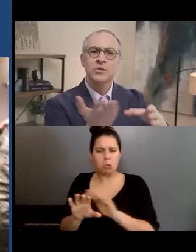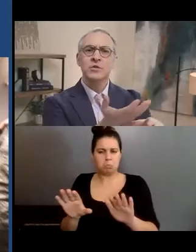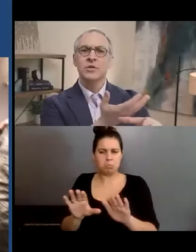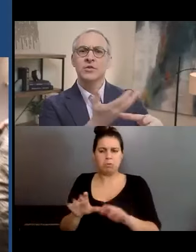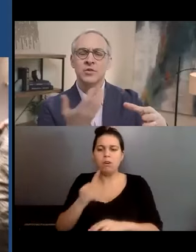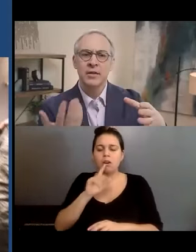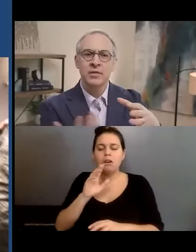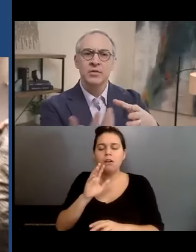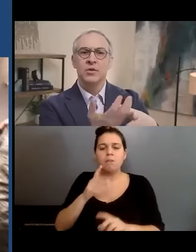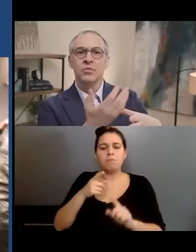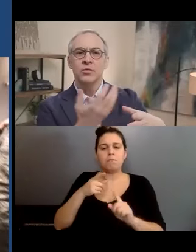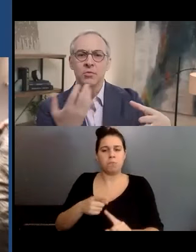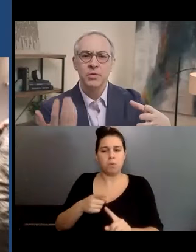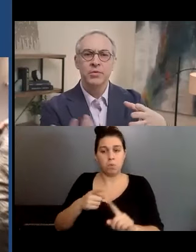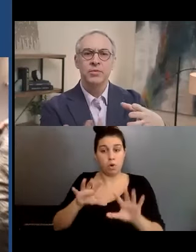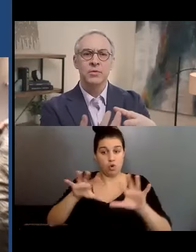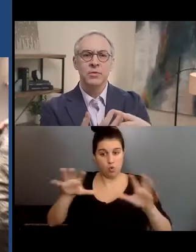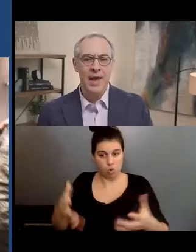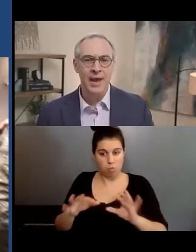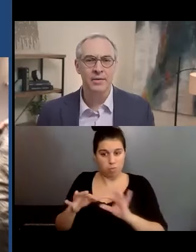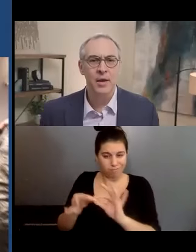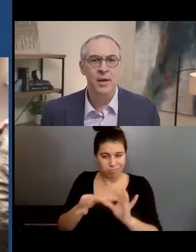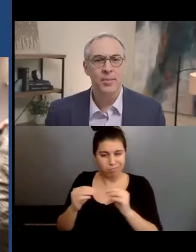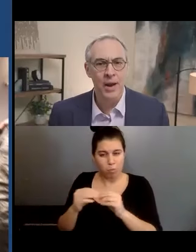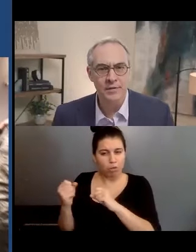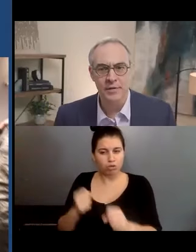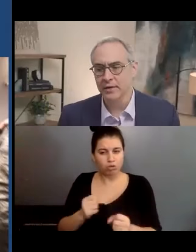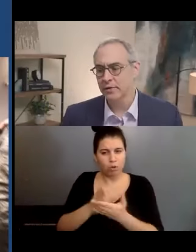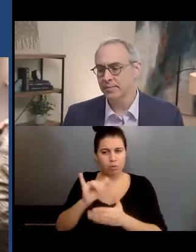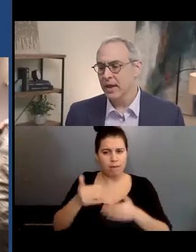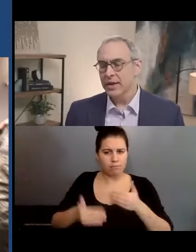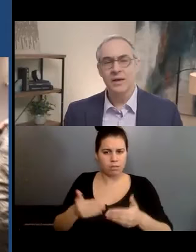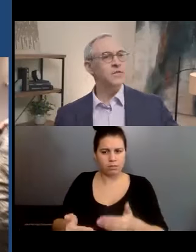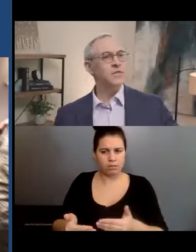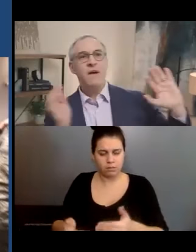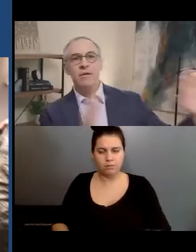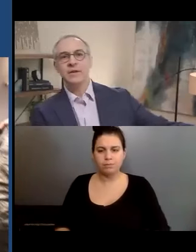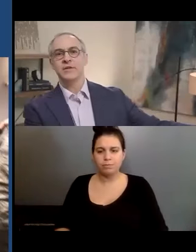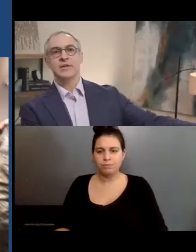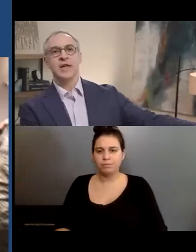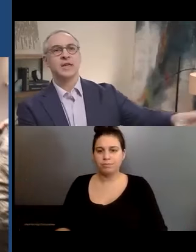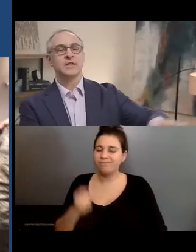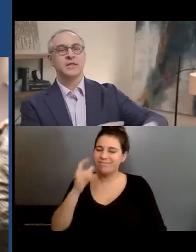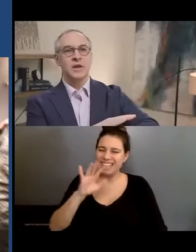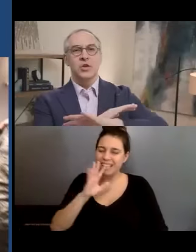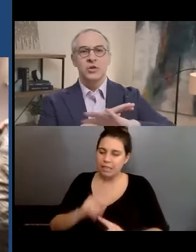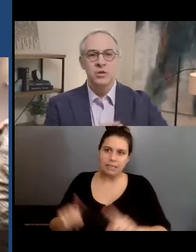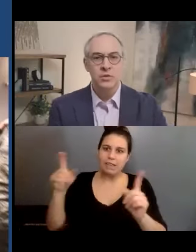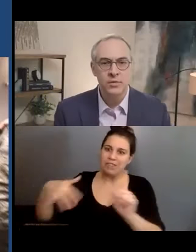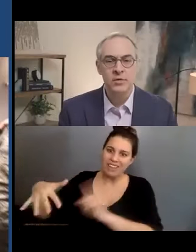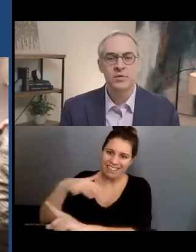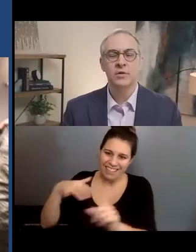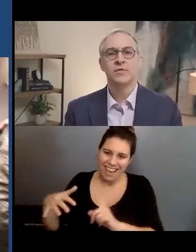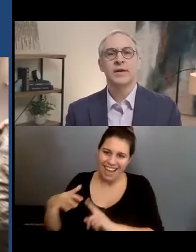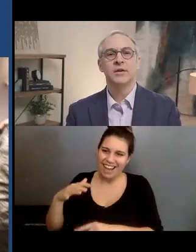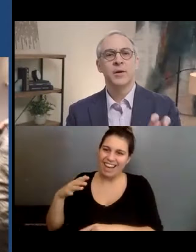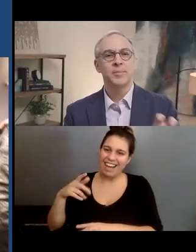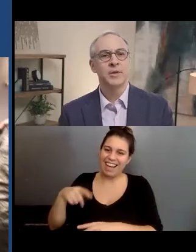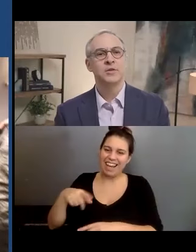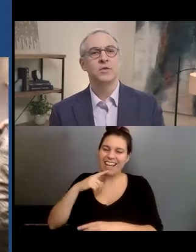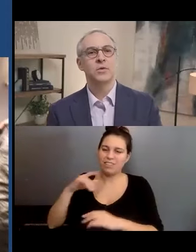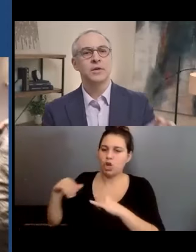but also to strengthen the group through that process. Now, this is a very different setting. This is a universal